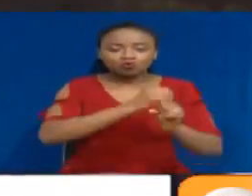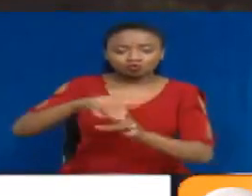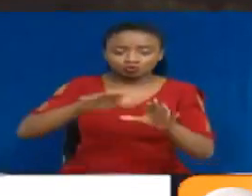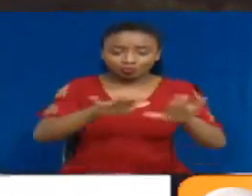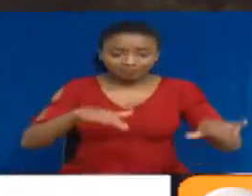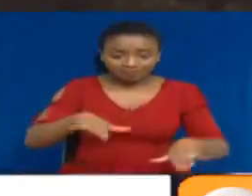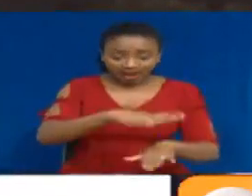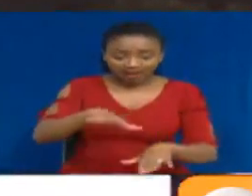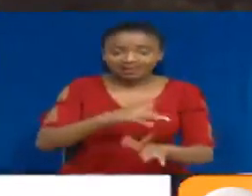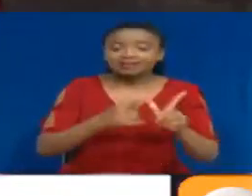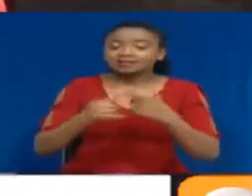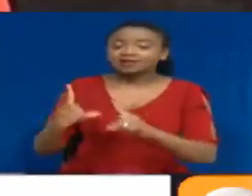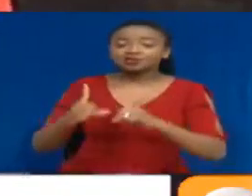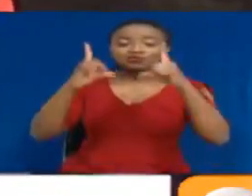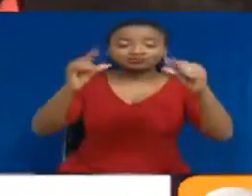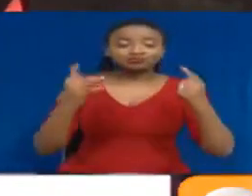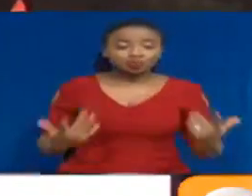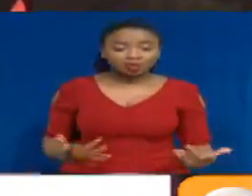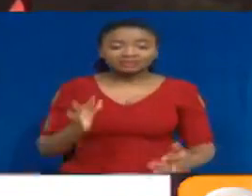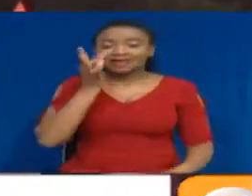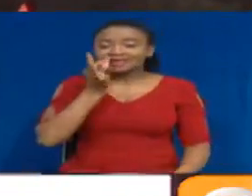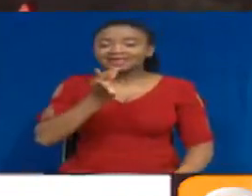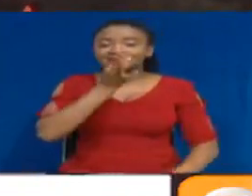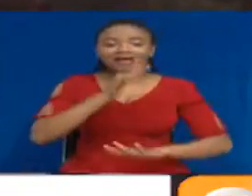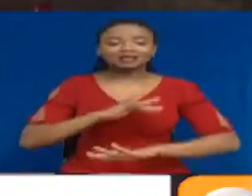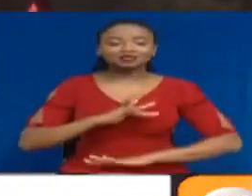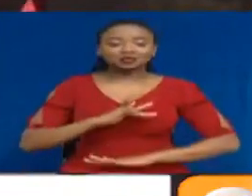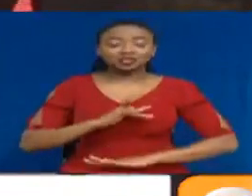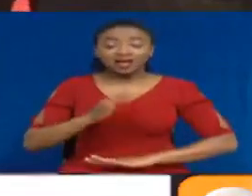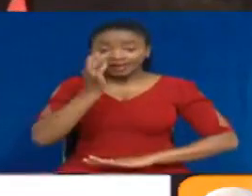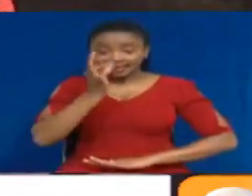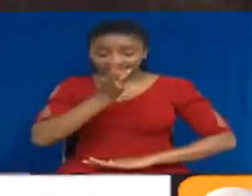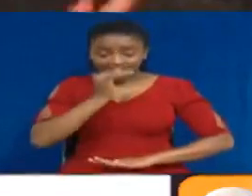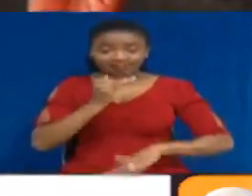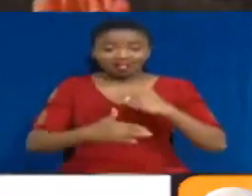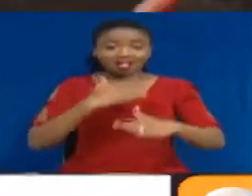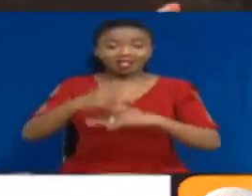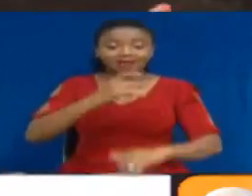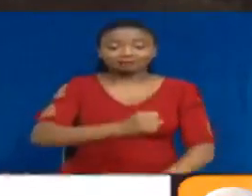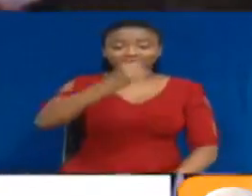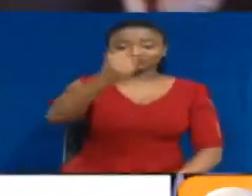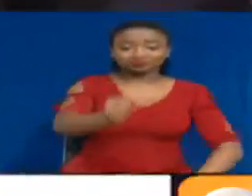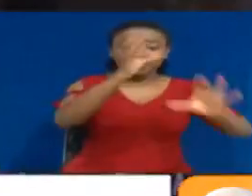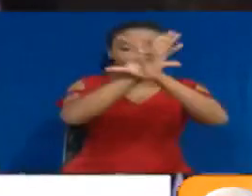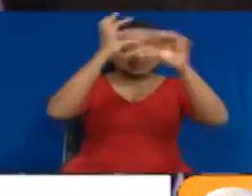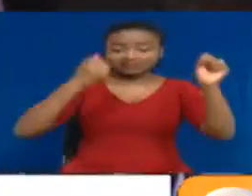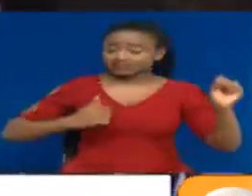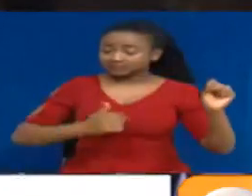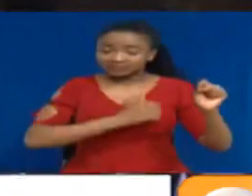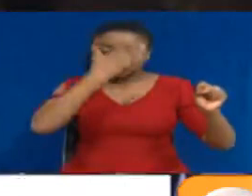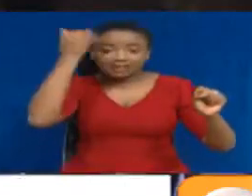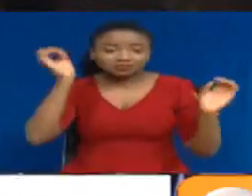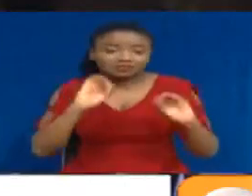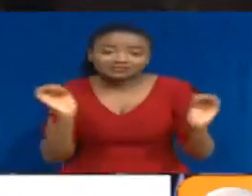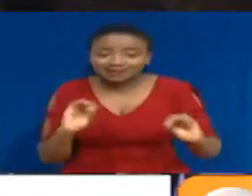Na Kibaki tosha akawa rais wa jamhuri hii yetu ya Kenya. Hatujasahau. Mimi niliona